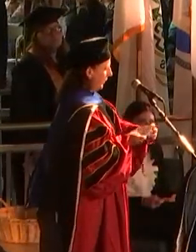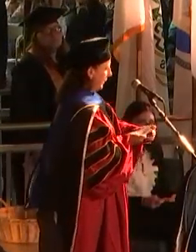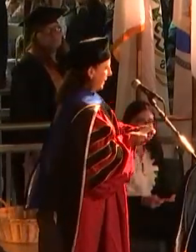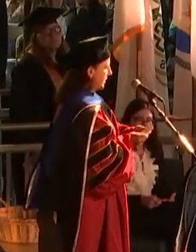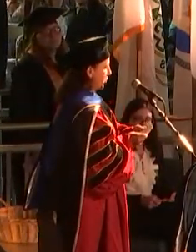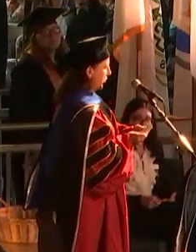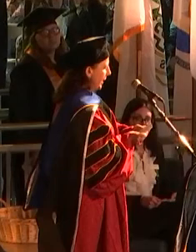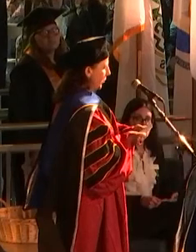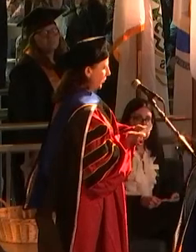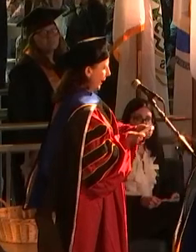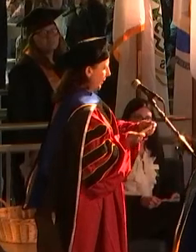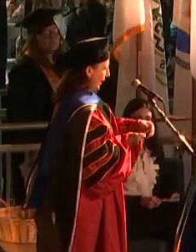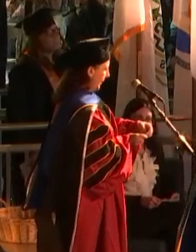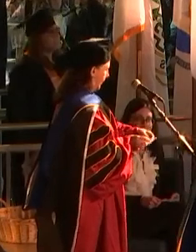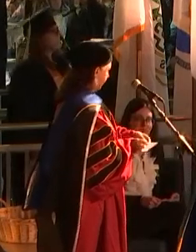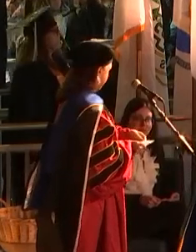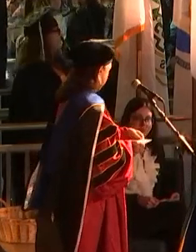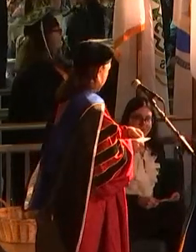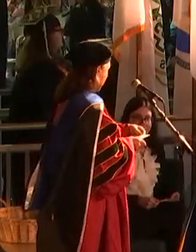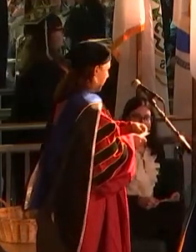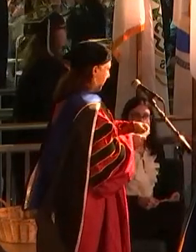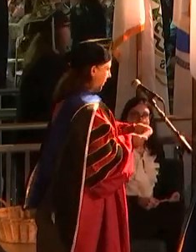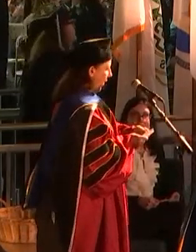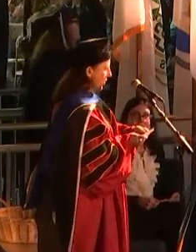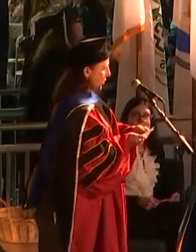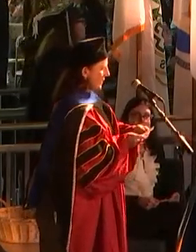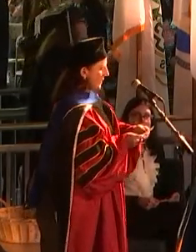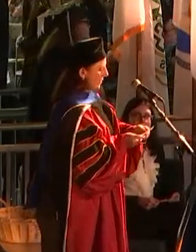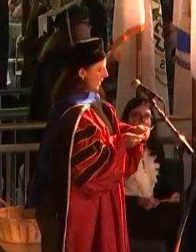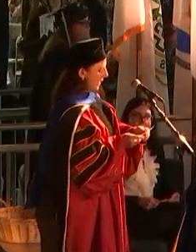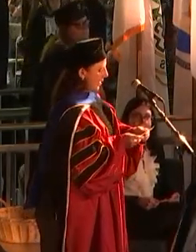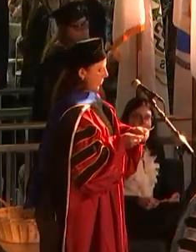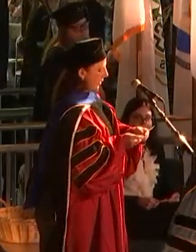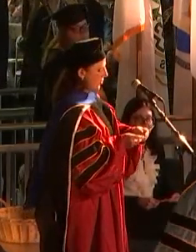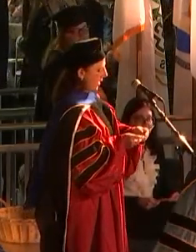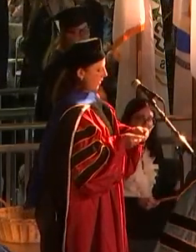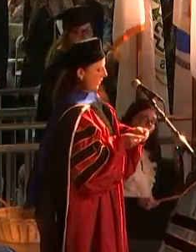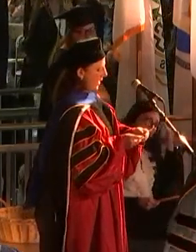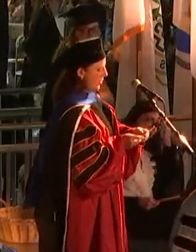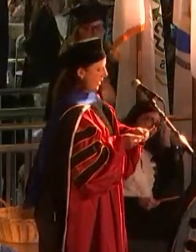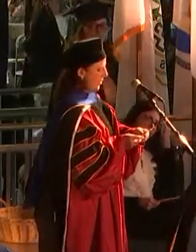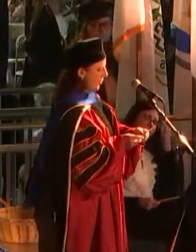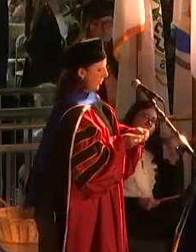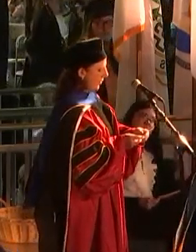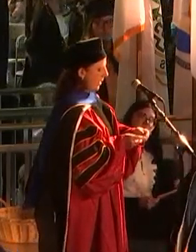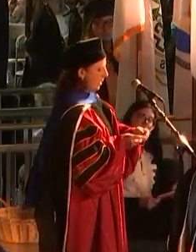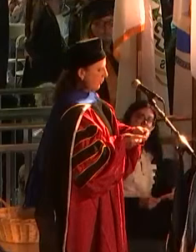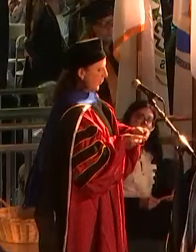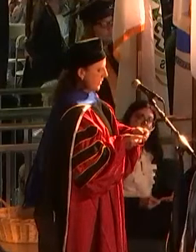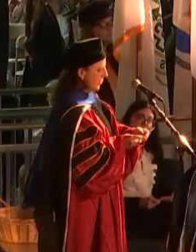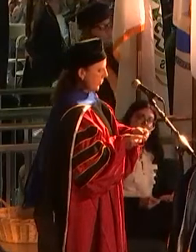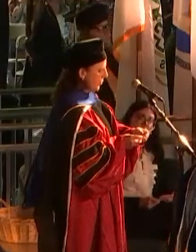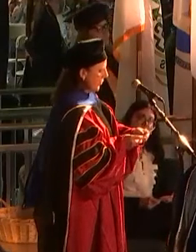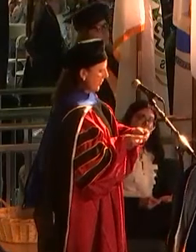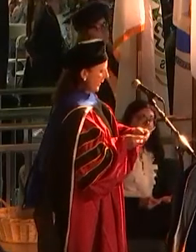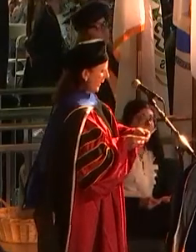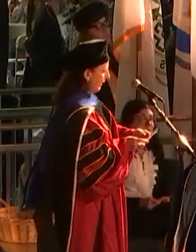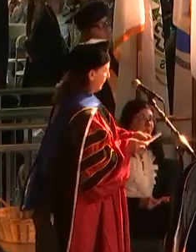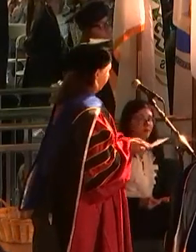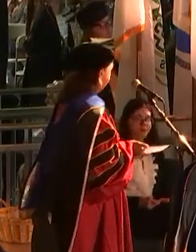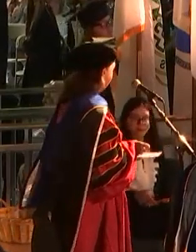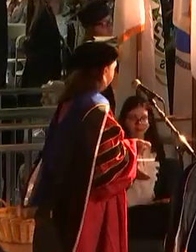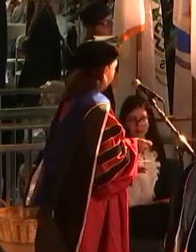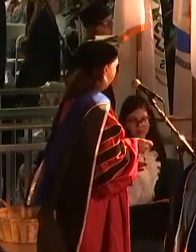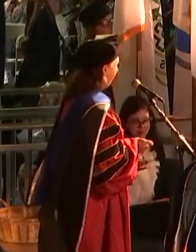Gregorio, summa cum laude. She is also receiving an early childhood educational preschool